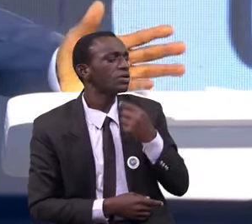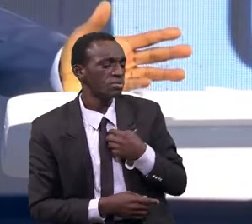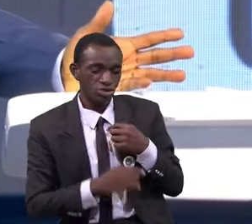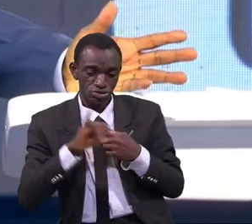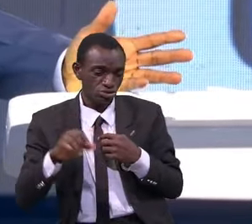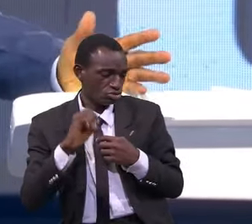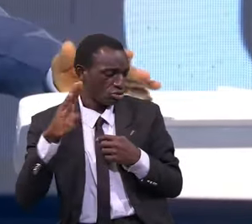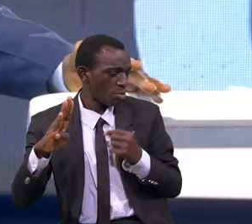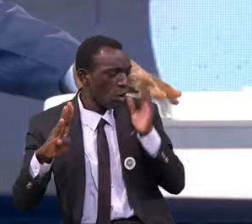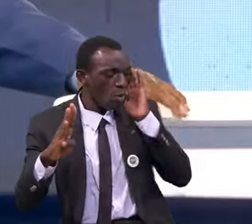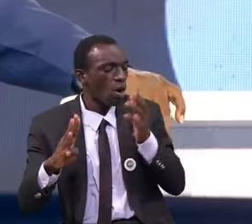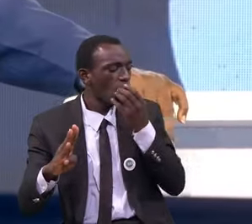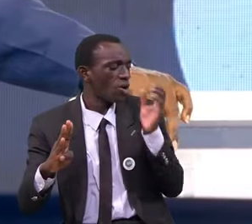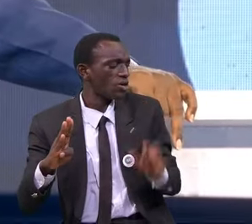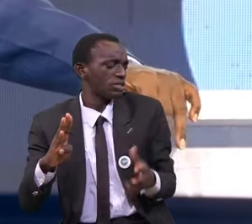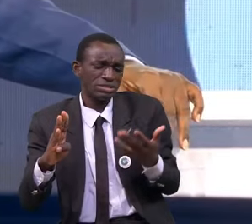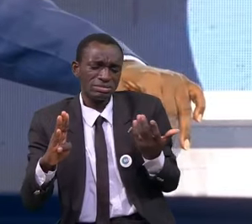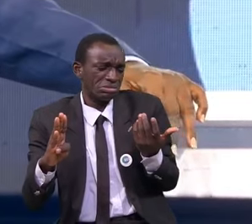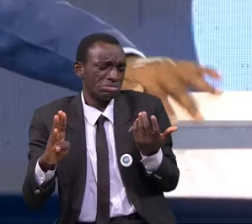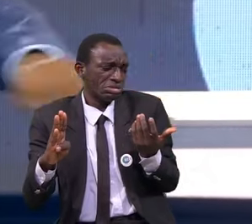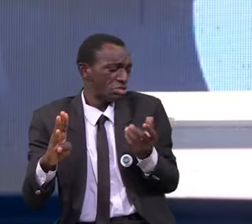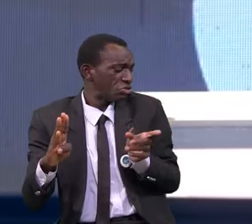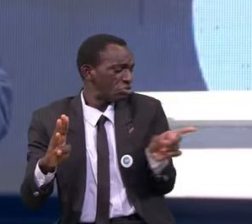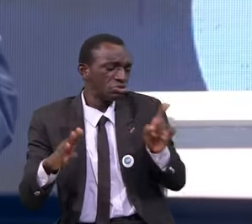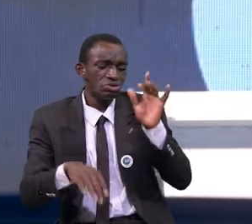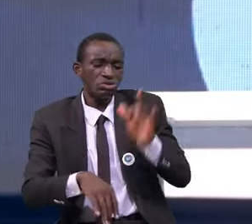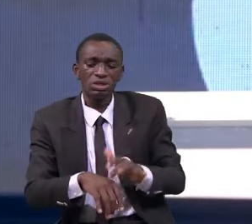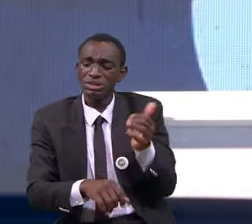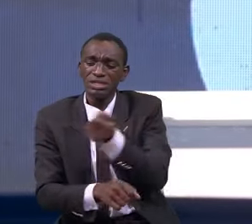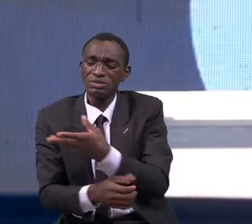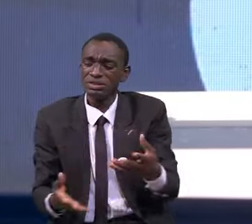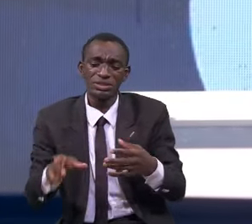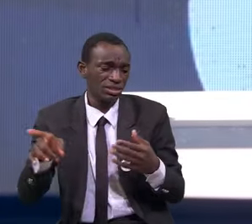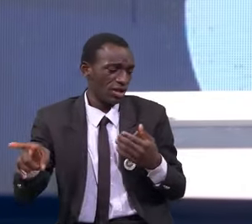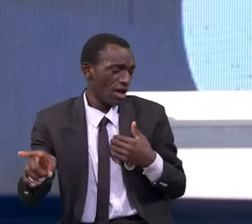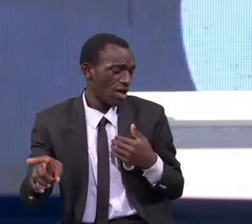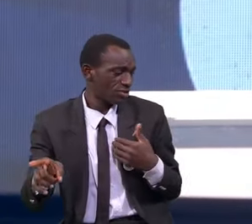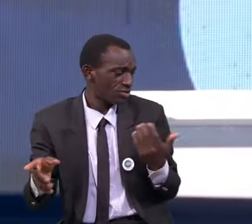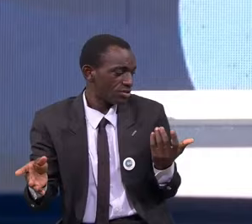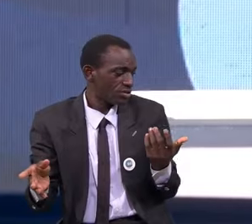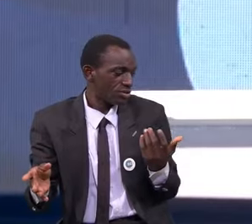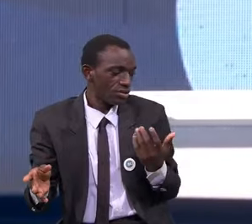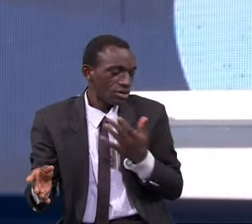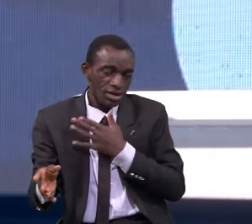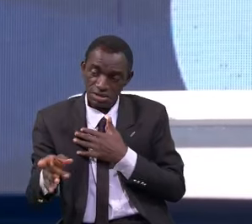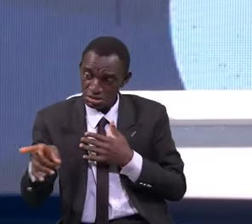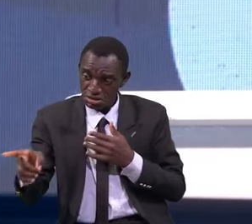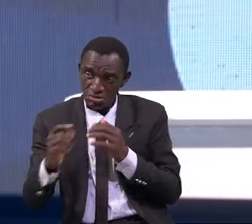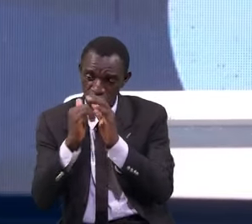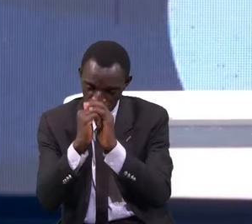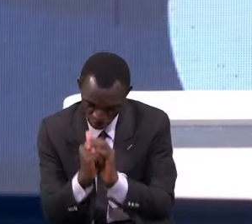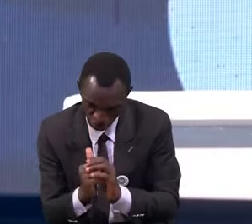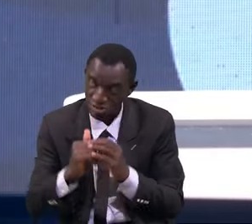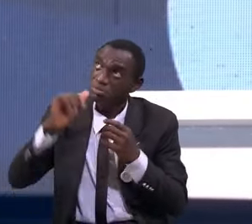Now you have touched everything that he has. And the man bowed down and he worshipped